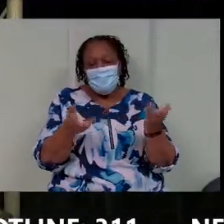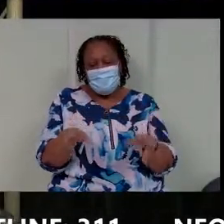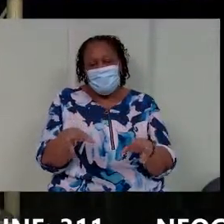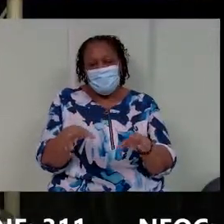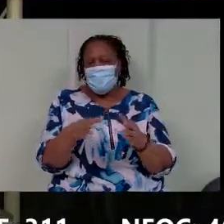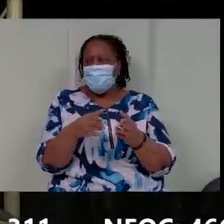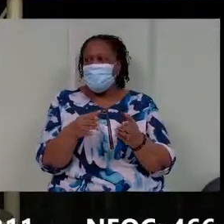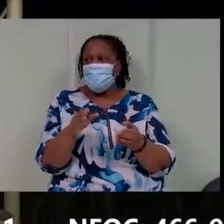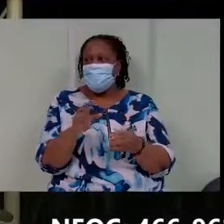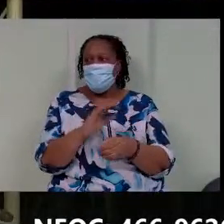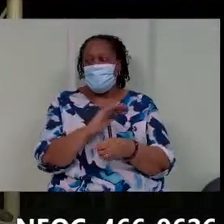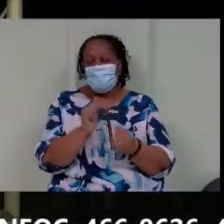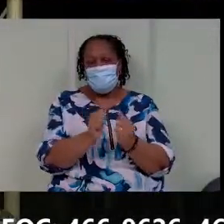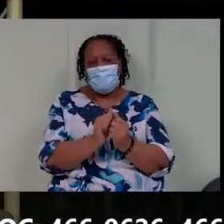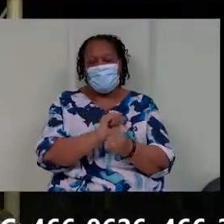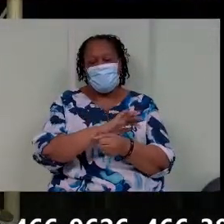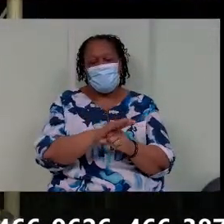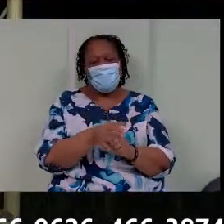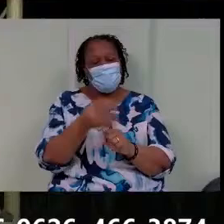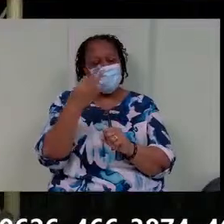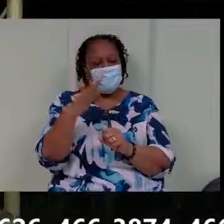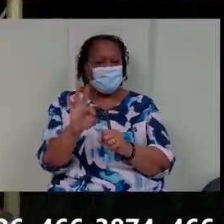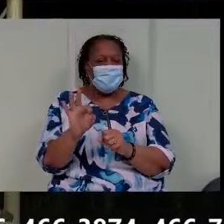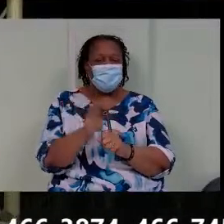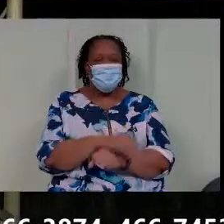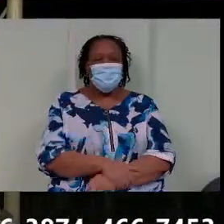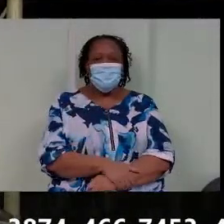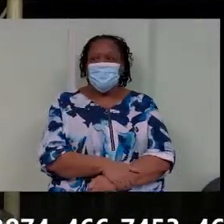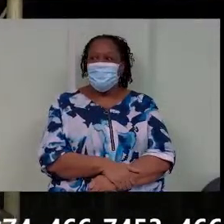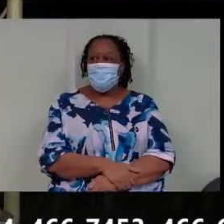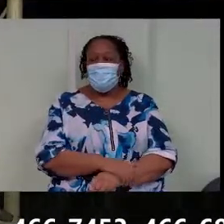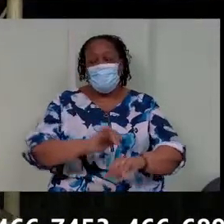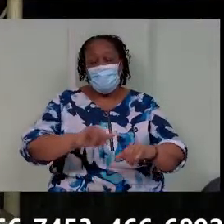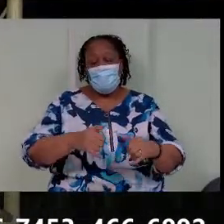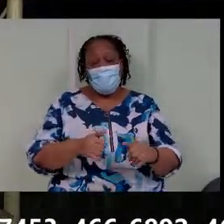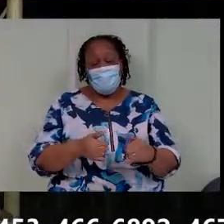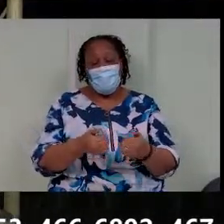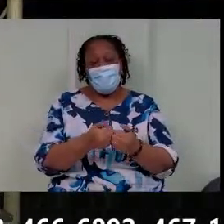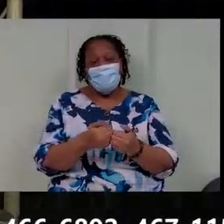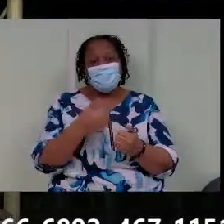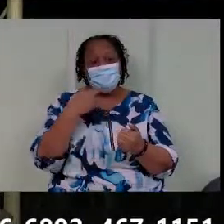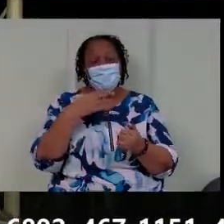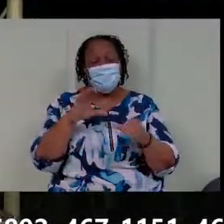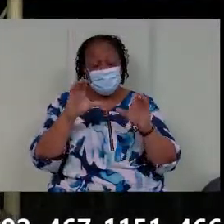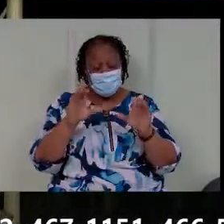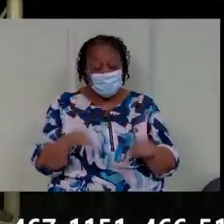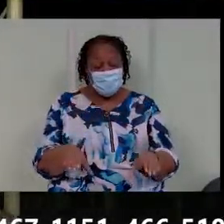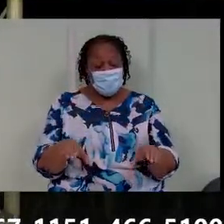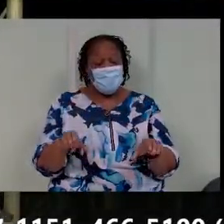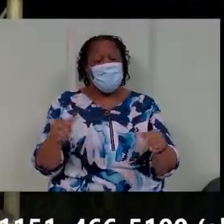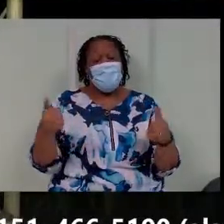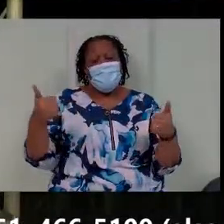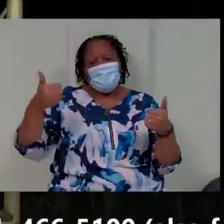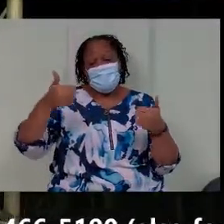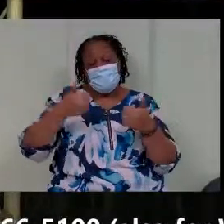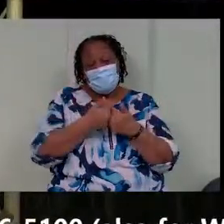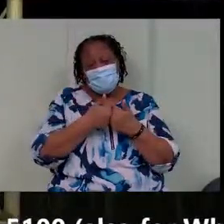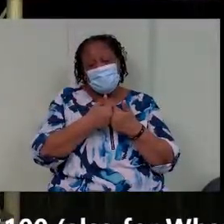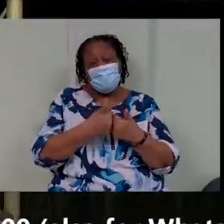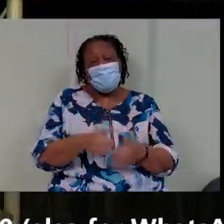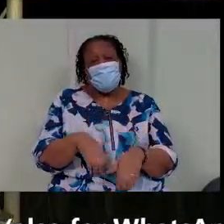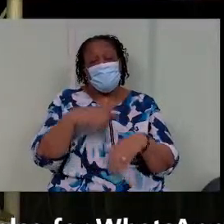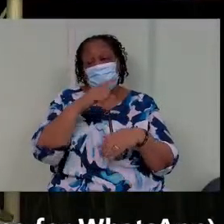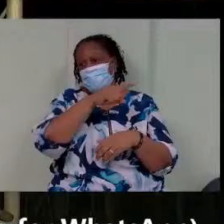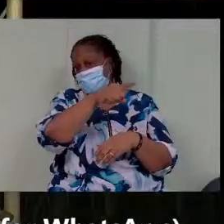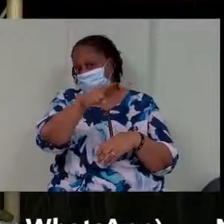the COVID-19 pandemic, how it can impact you, and what you